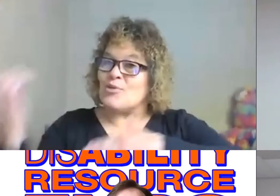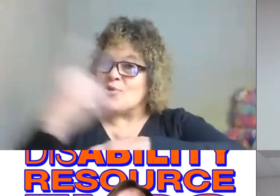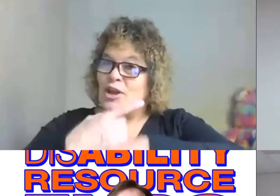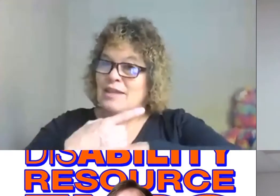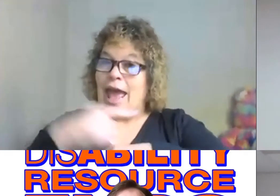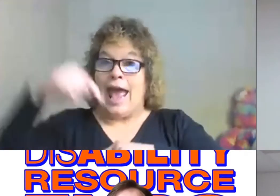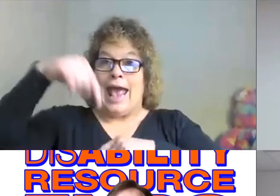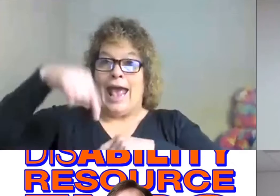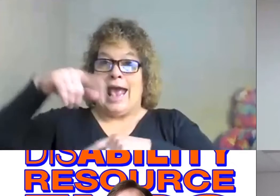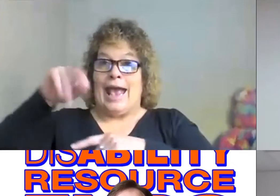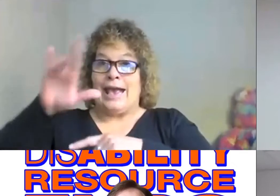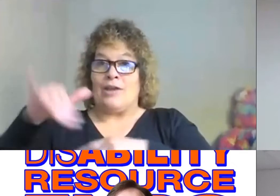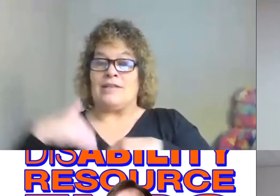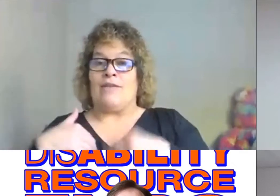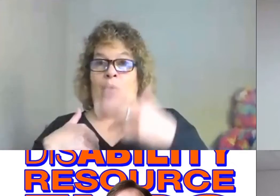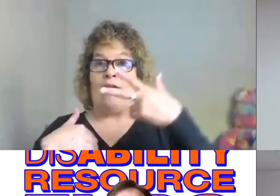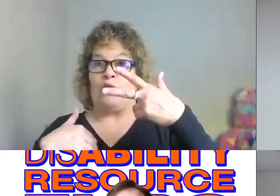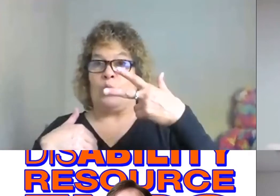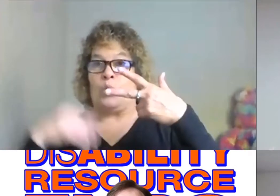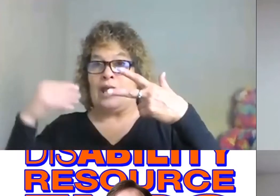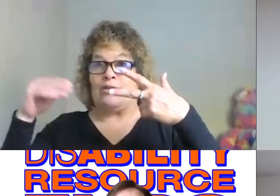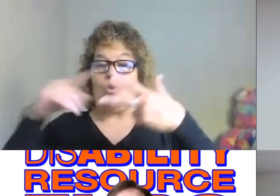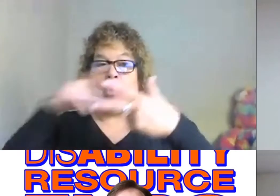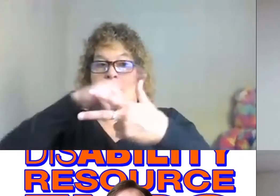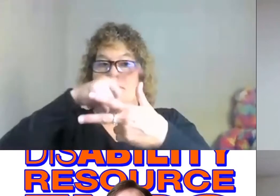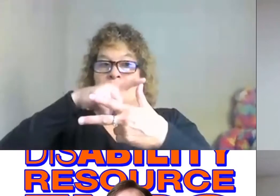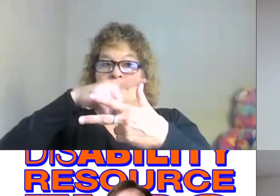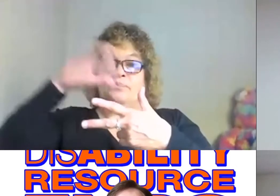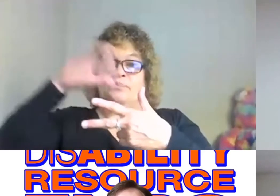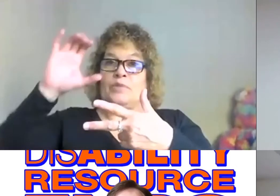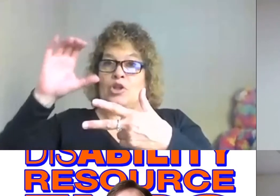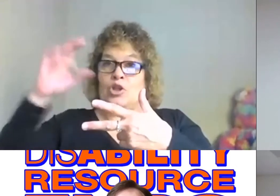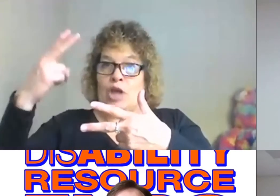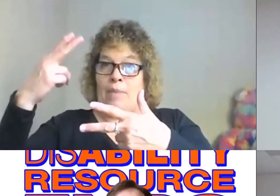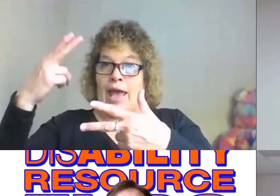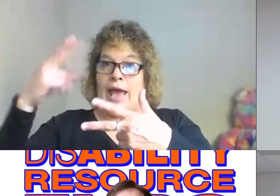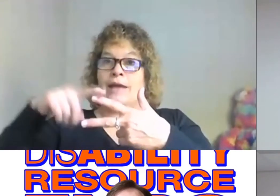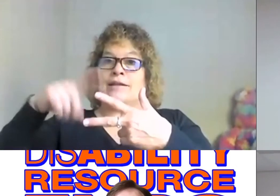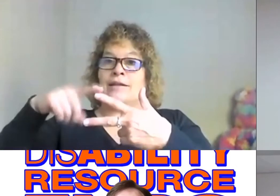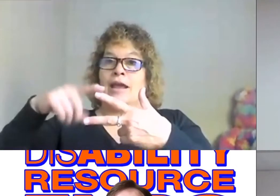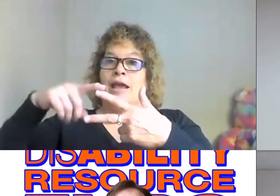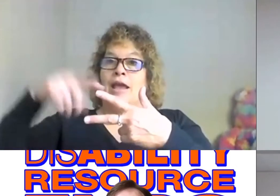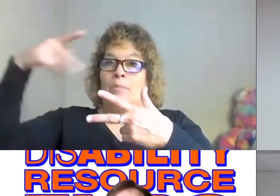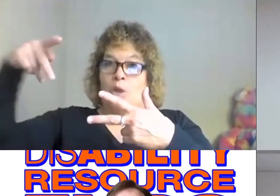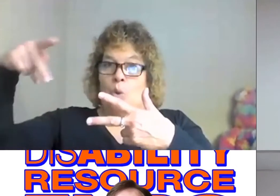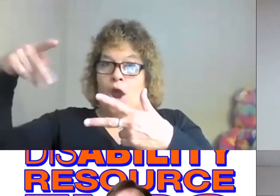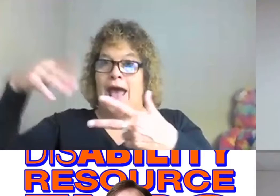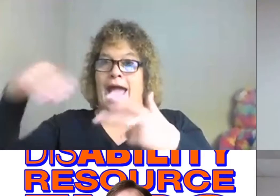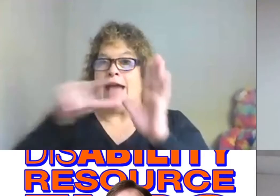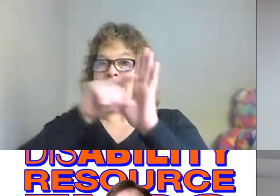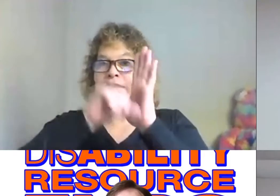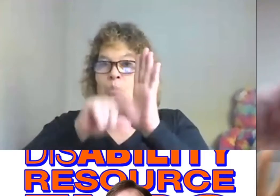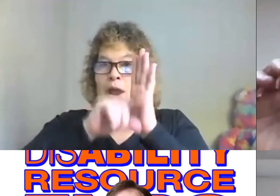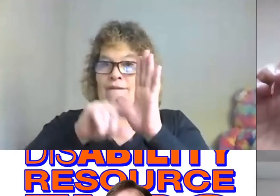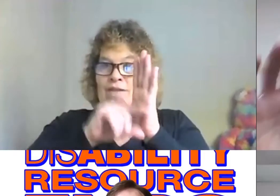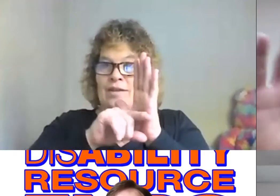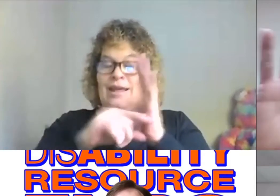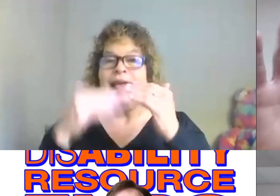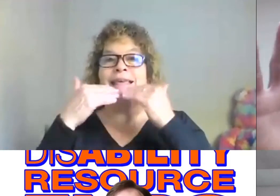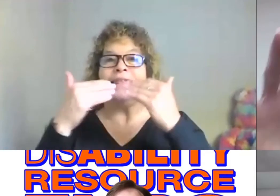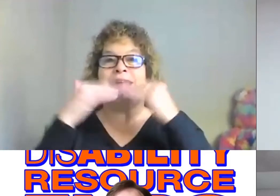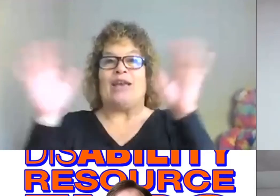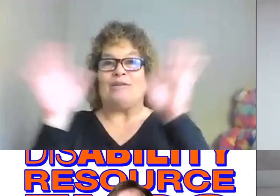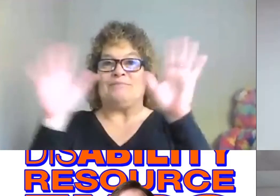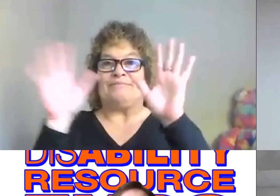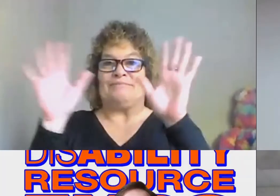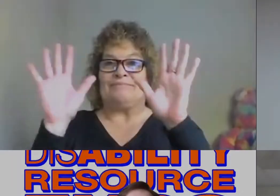we got 3 stores here in Champaign, Peoria, and Springfield, and I'm at 1109 Parkland Court here on the west side of Champaign. Thanks a lot. Appreciate it.